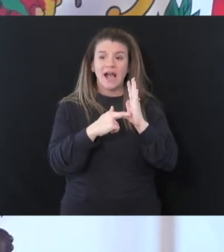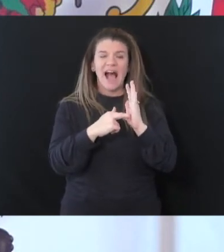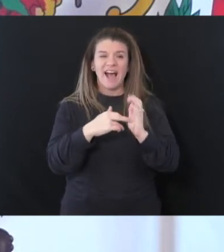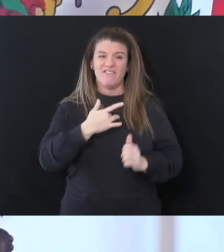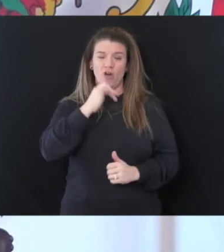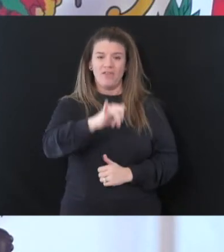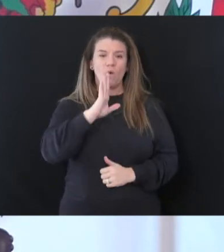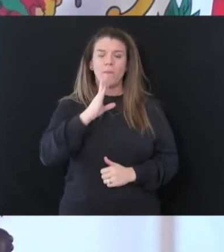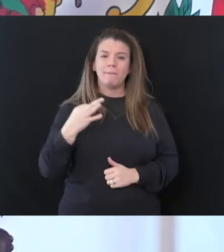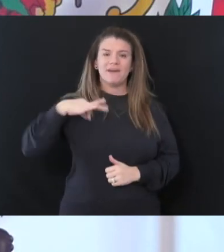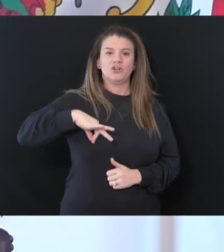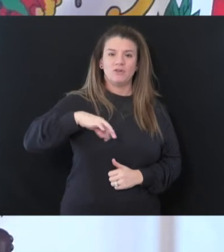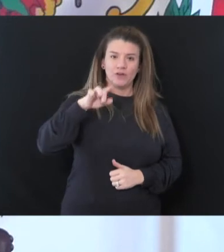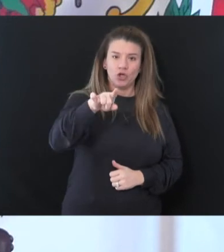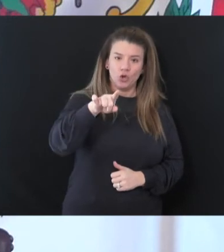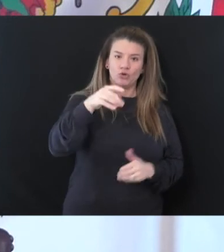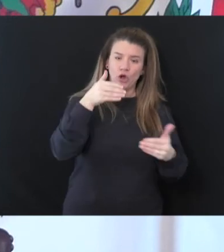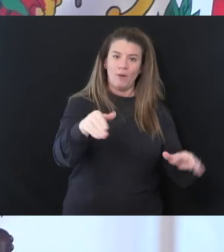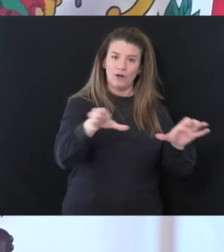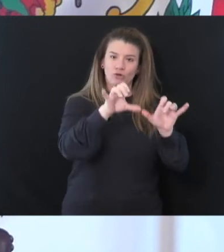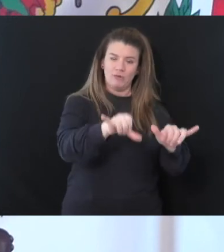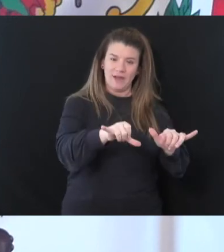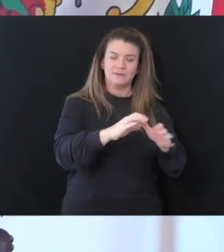it'll be beneficial to you in every way.